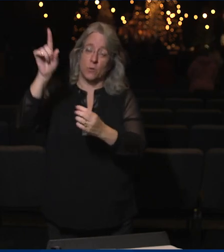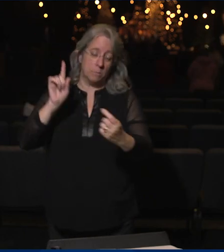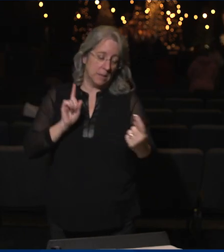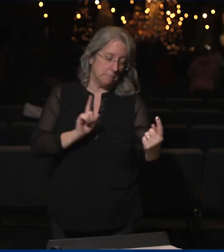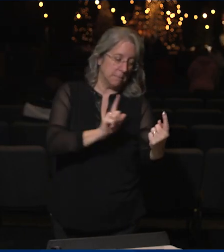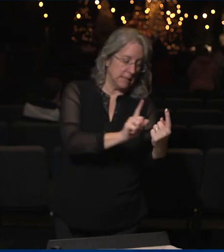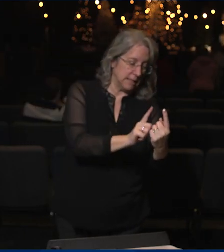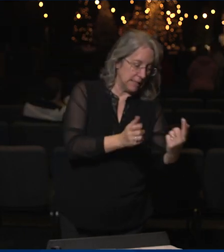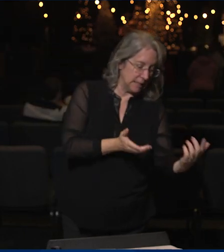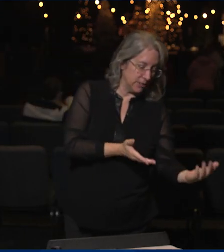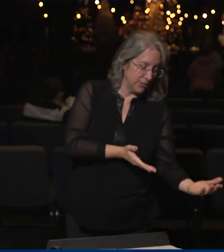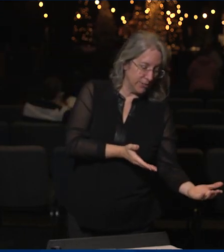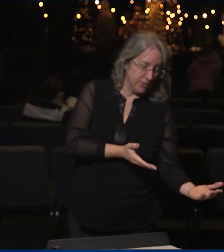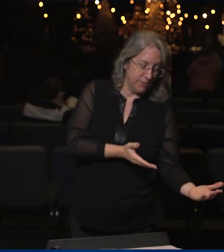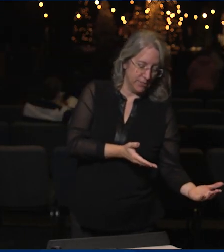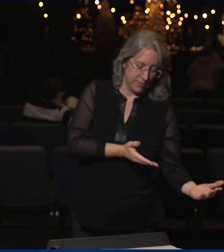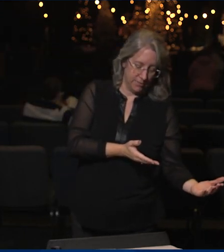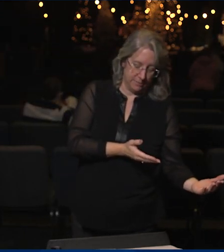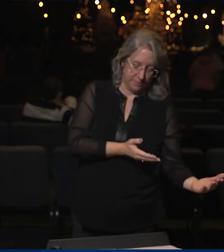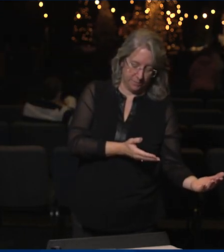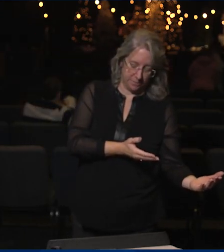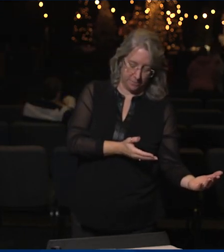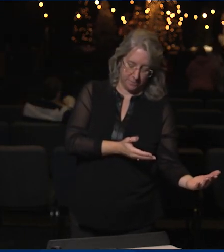Spirit, you meet me